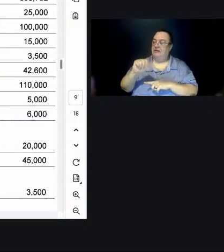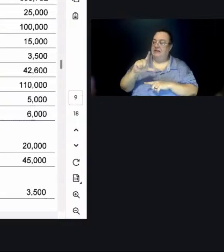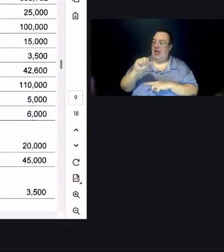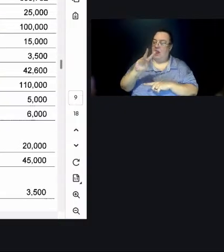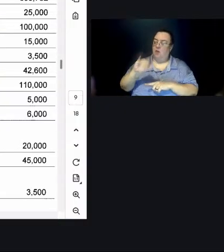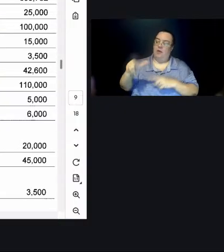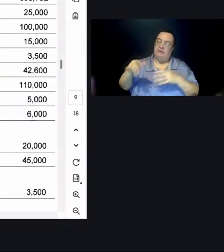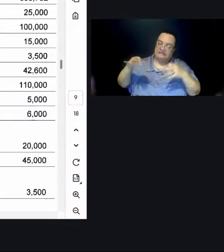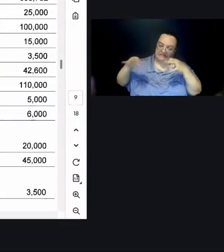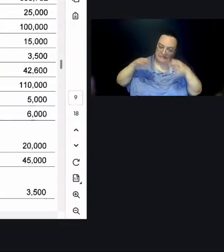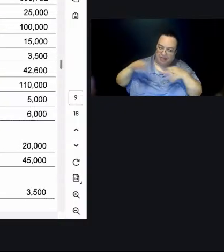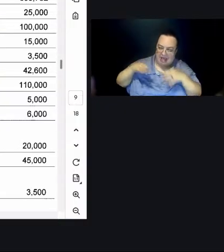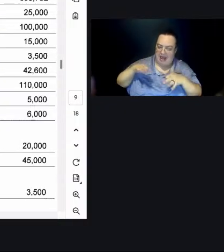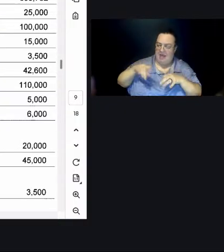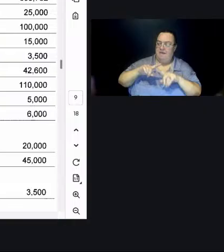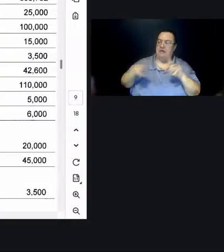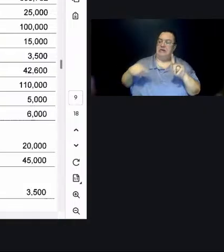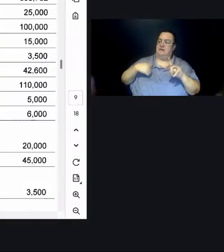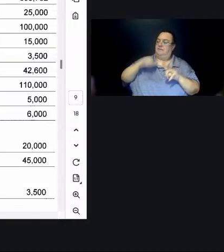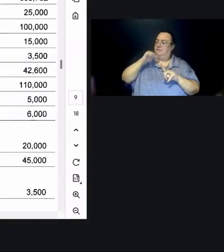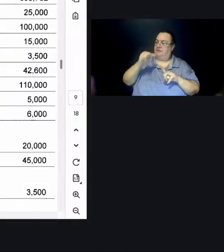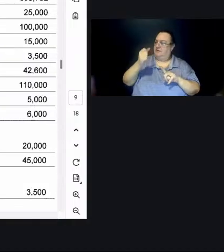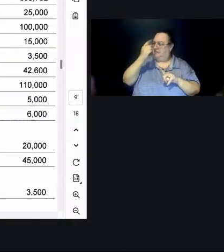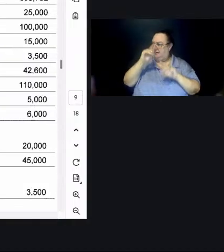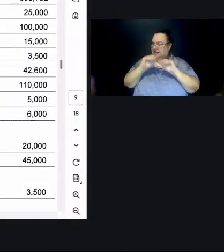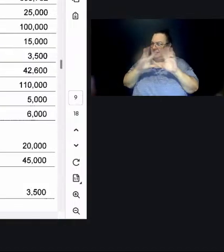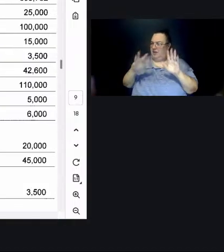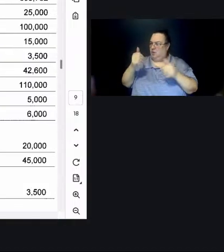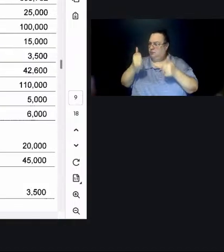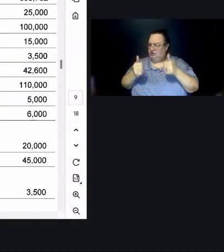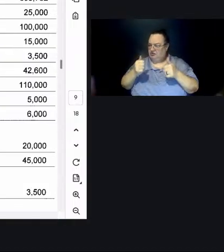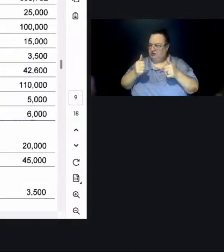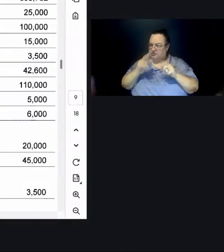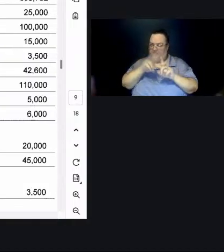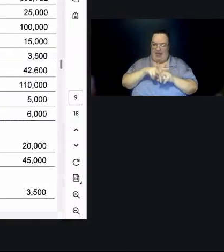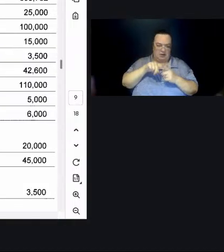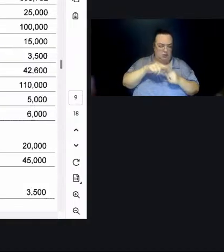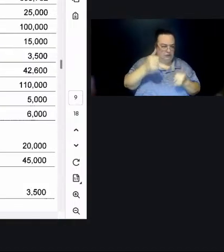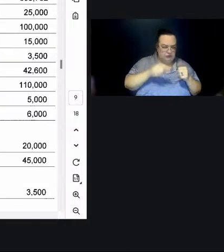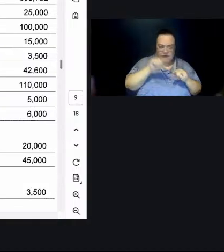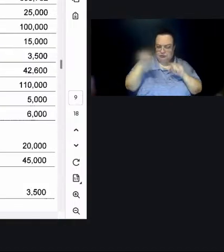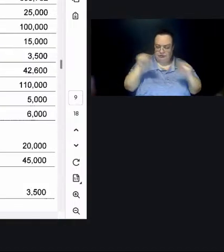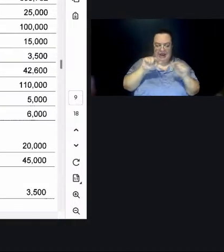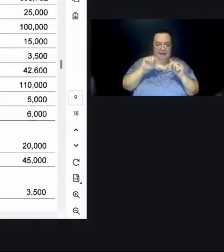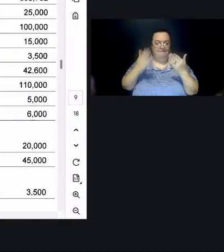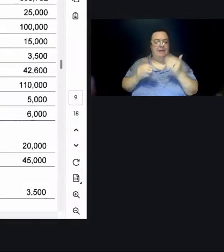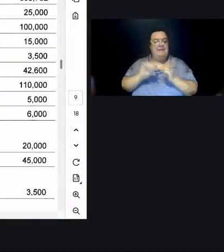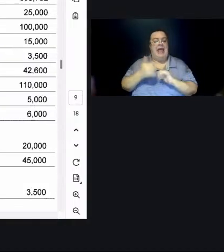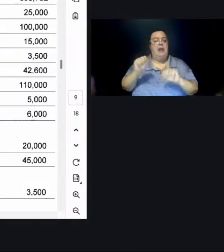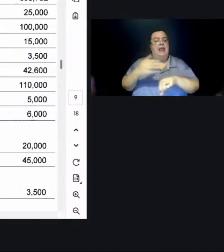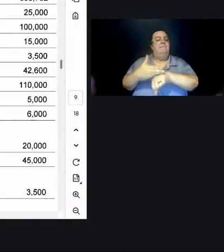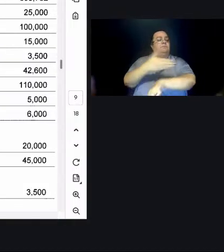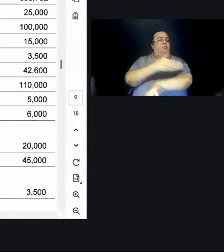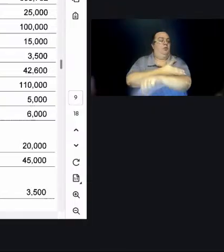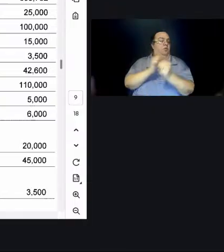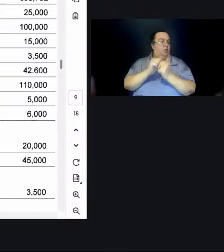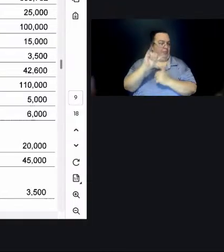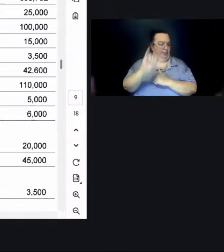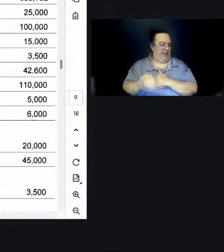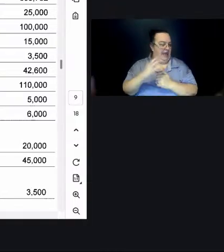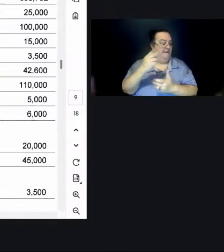wasn't clearly understanding what is what and how we might be able to better do that. So both in